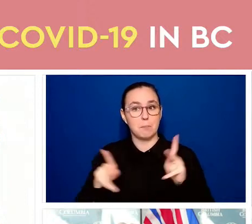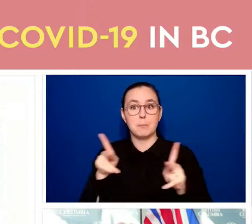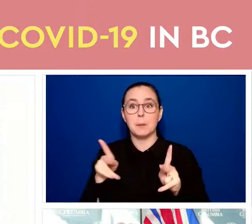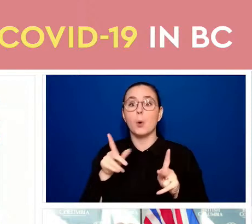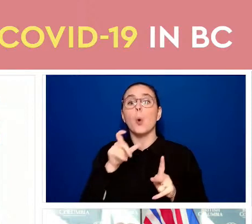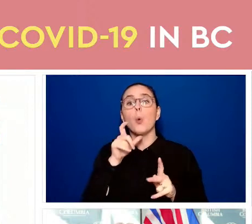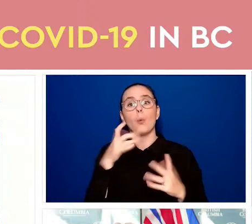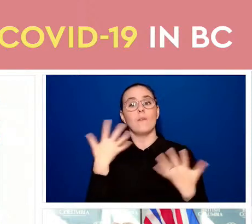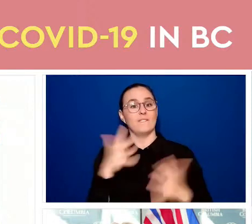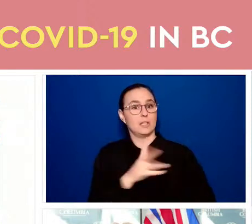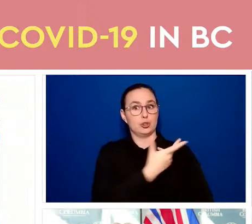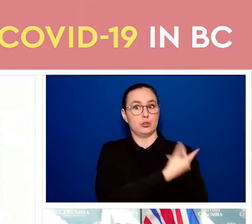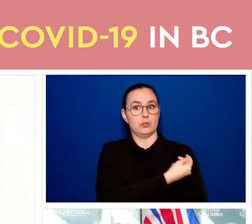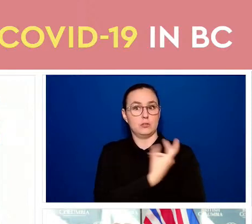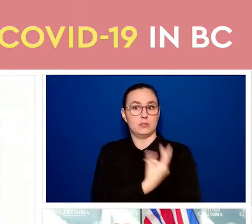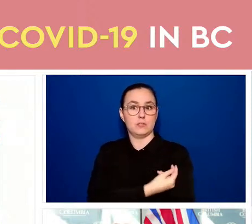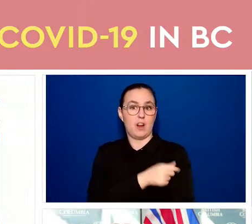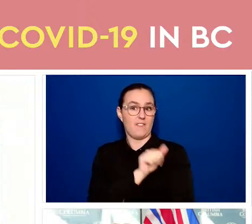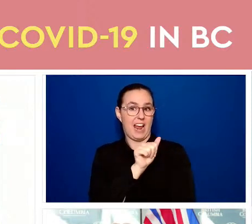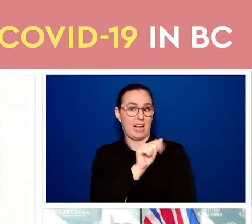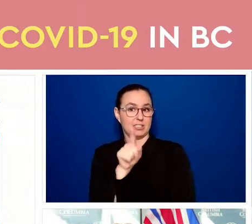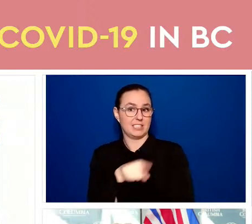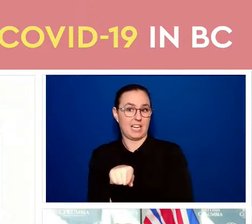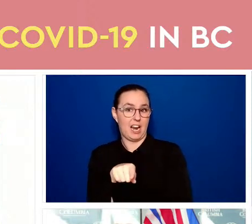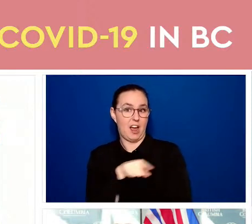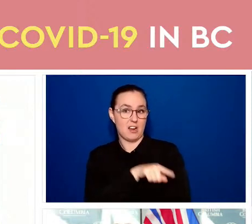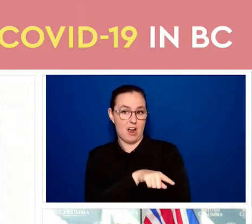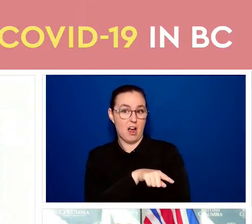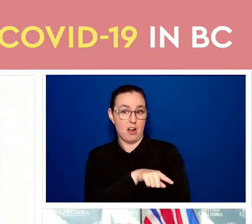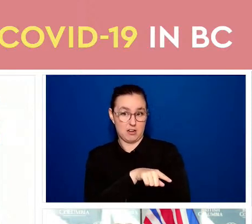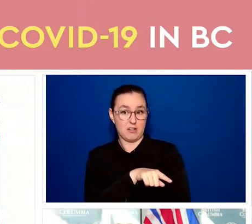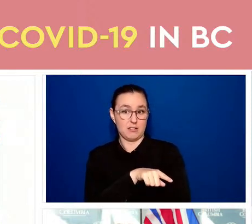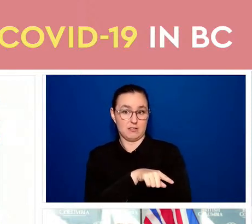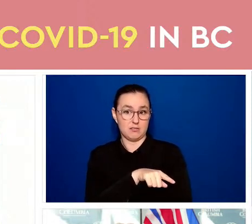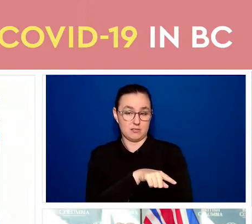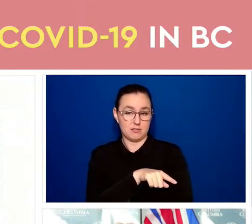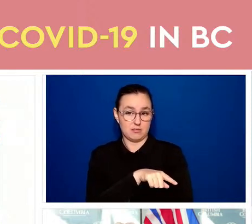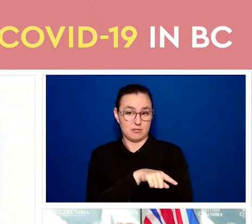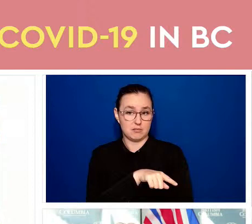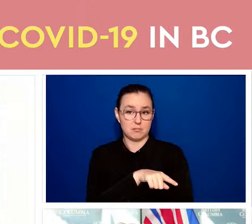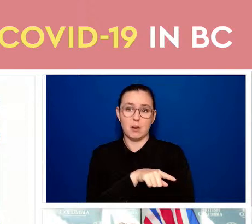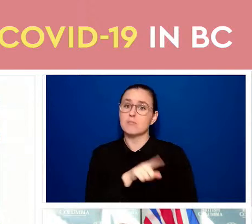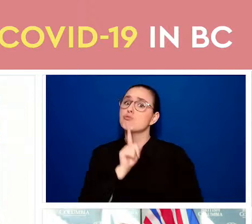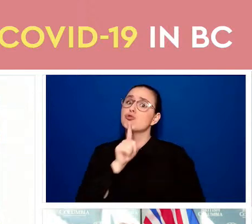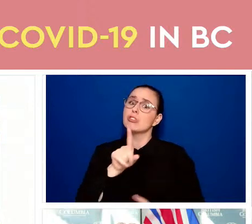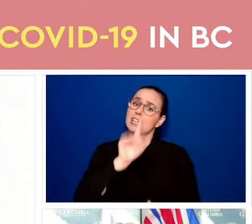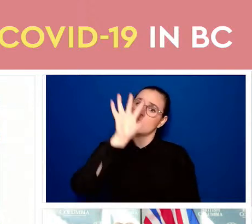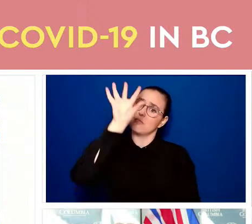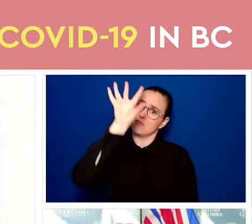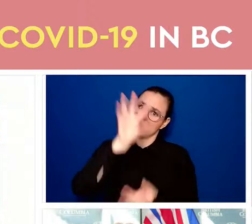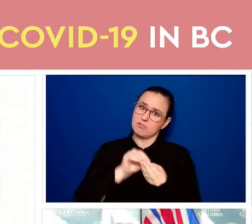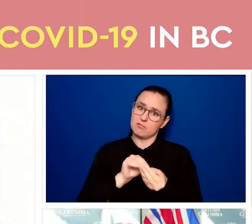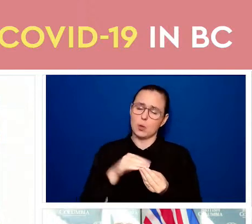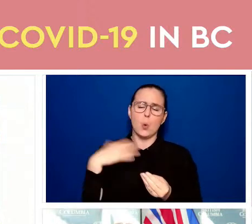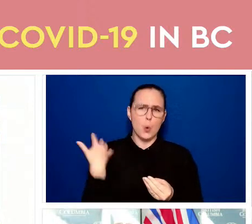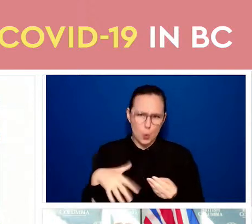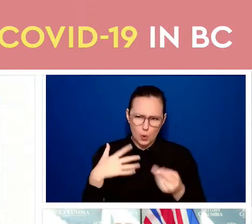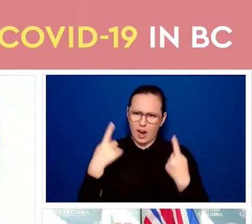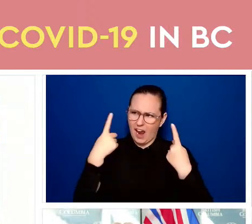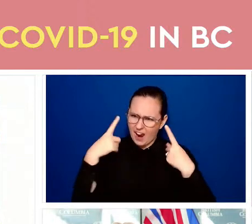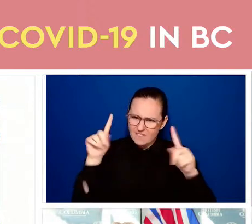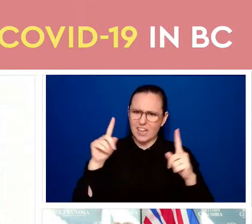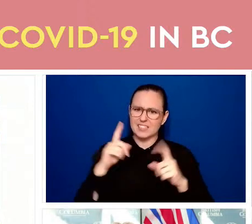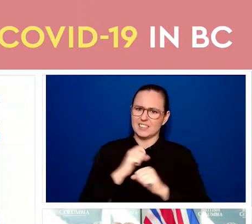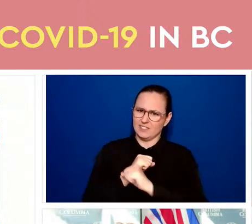of AstraZeneca, but across the board, high 90% protection against severe illness. That means